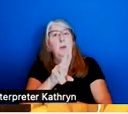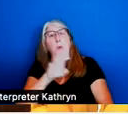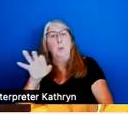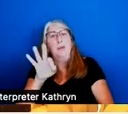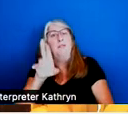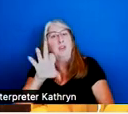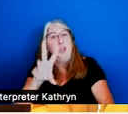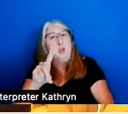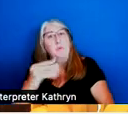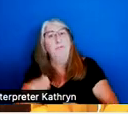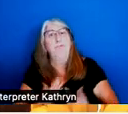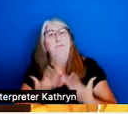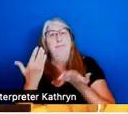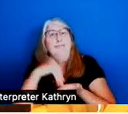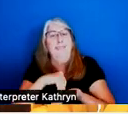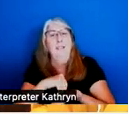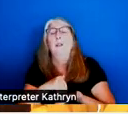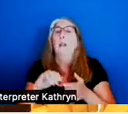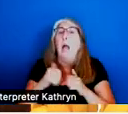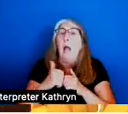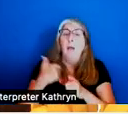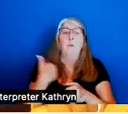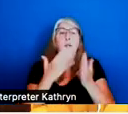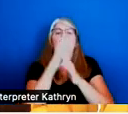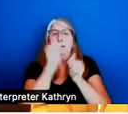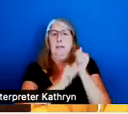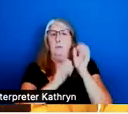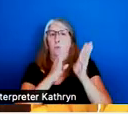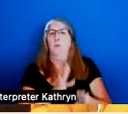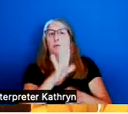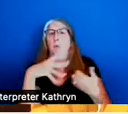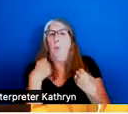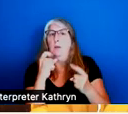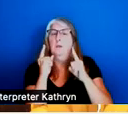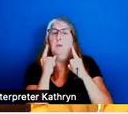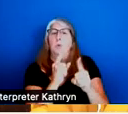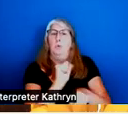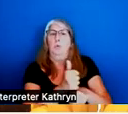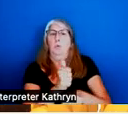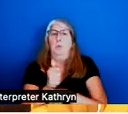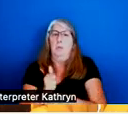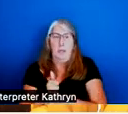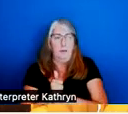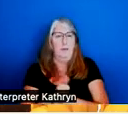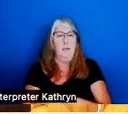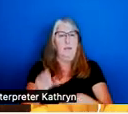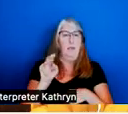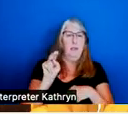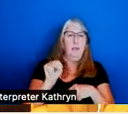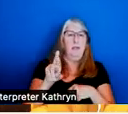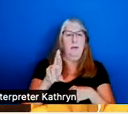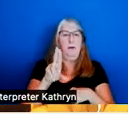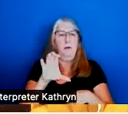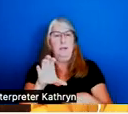way we do that is by asking each person to set their wellness goals for the year at the NRCDV. And these goals are